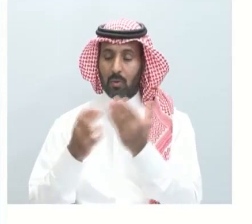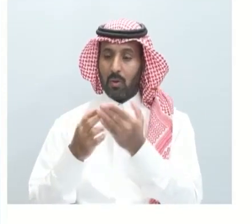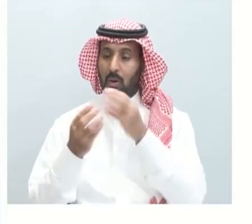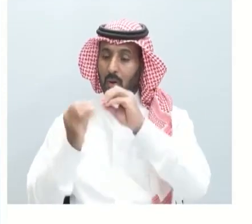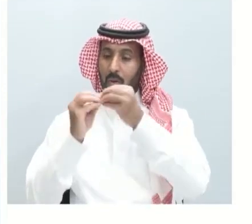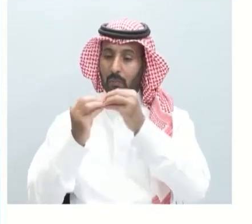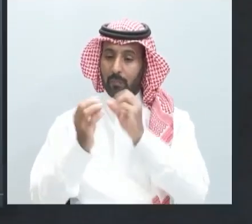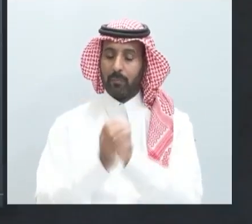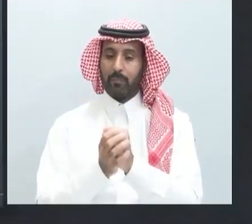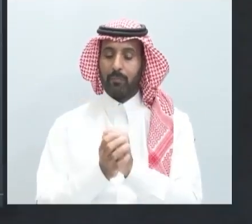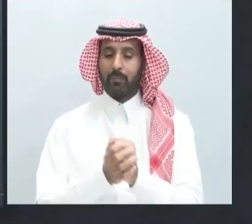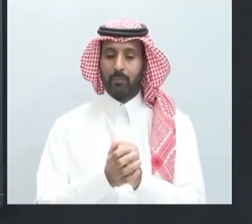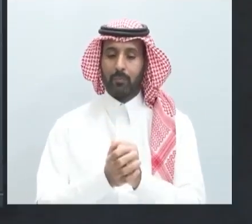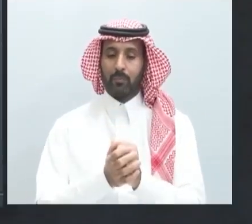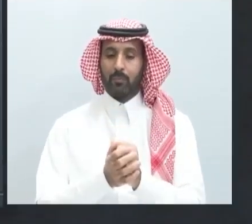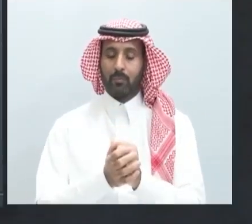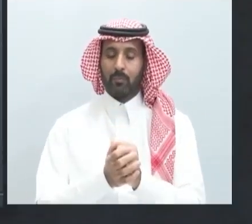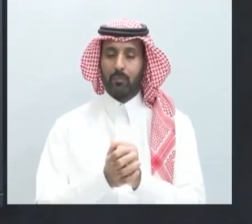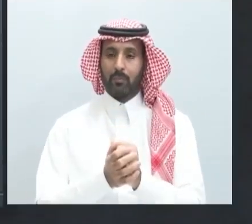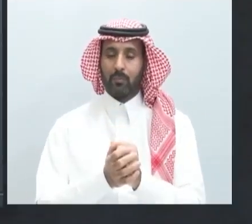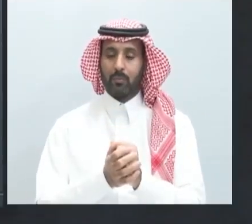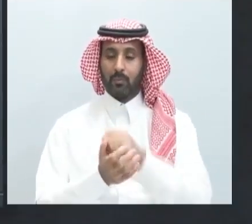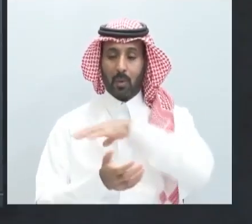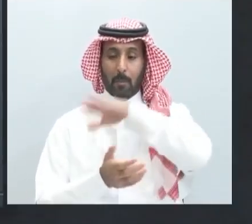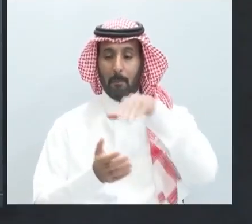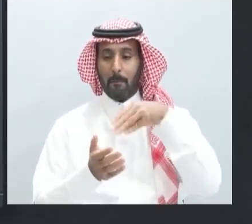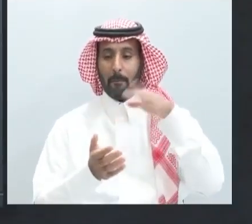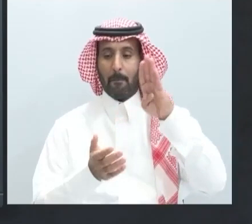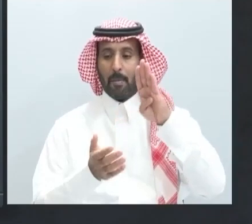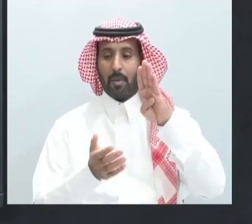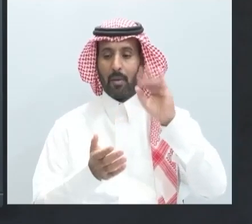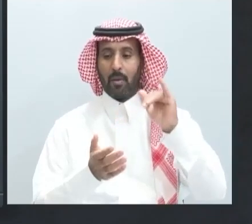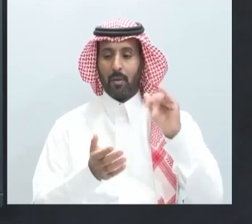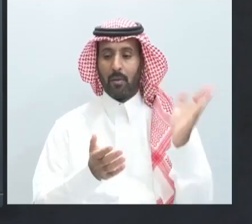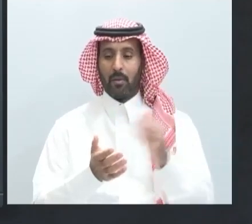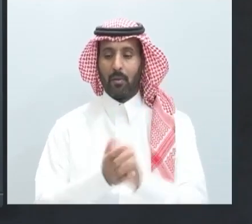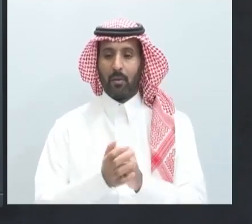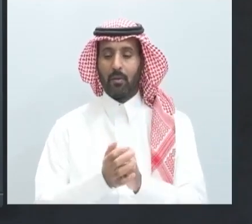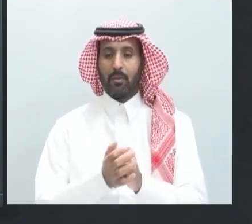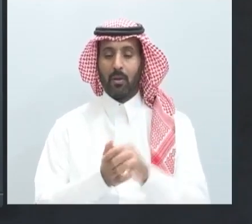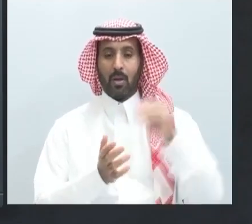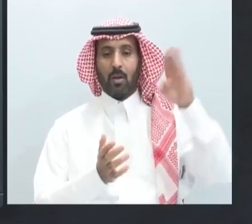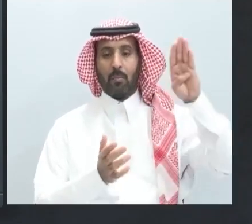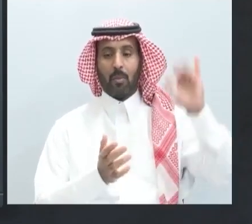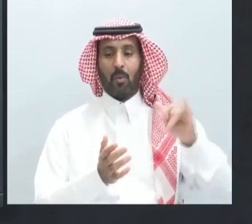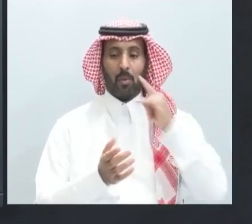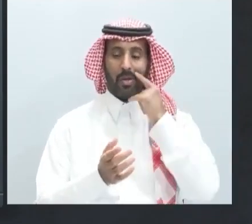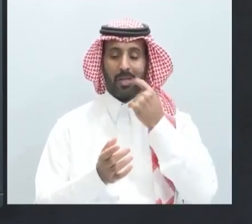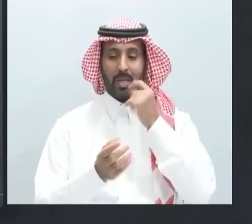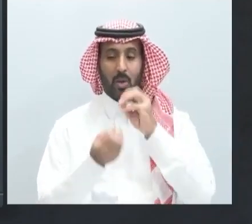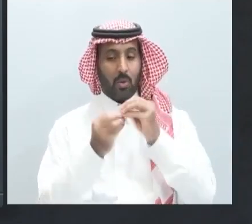on at surrounded yes very good by white is